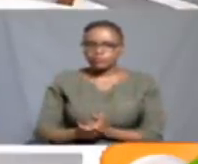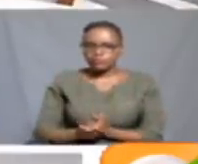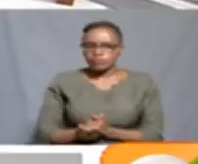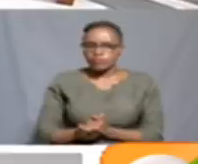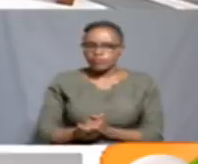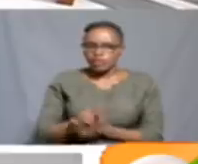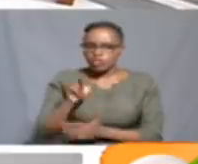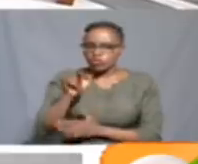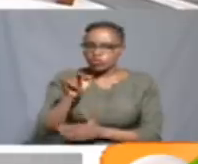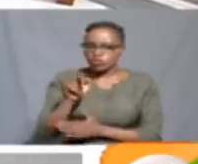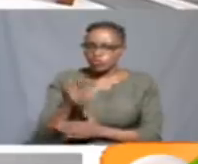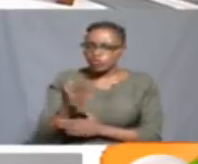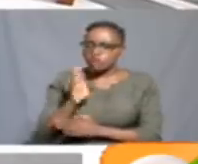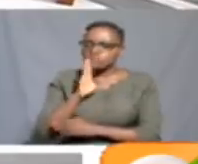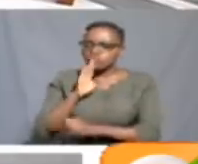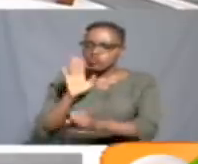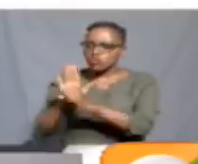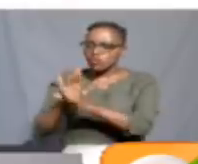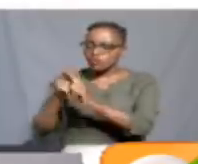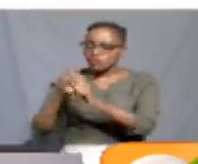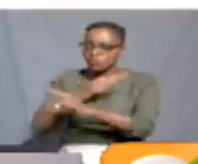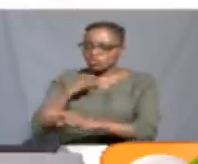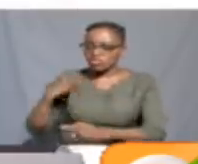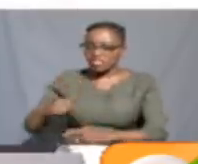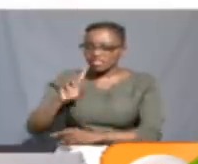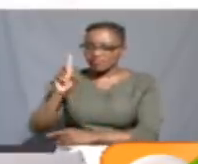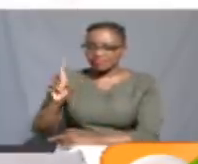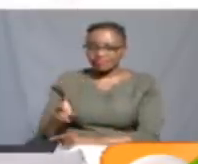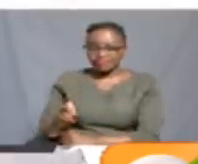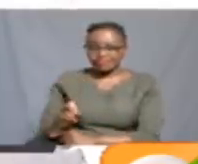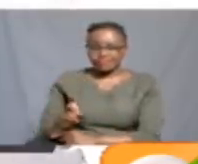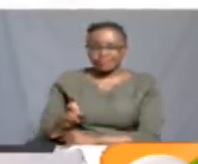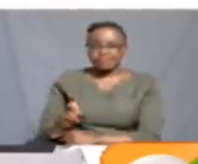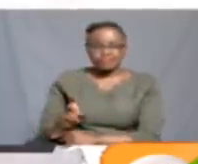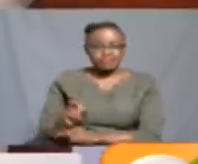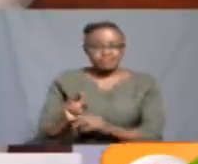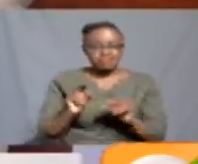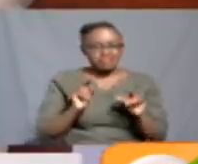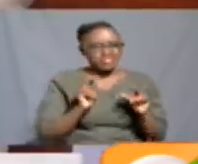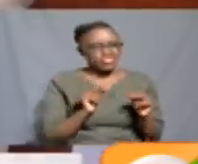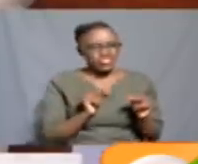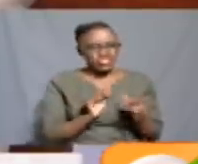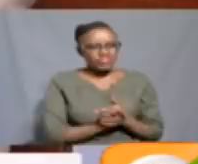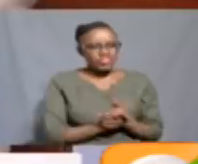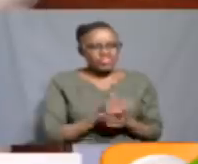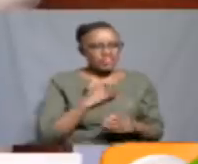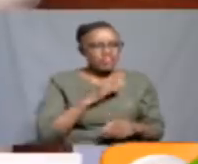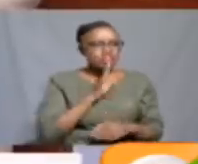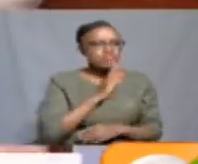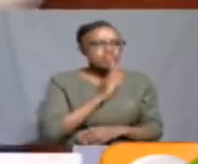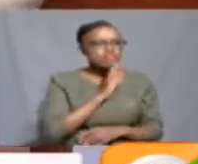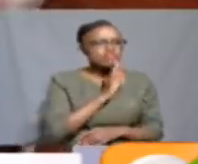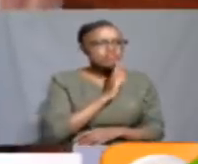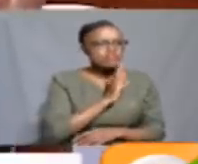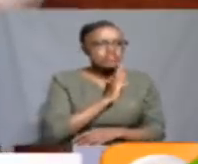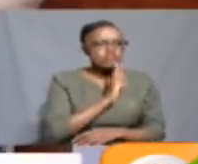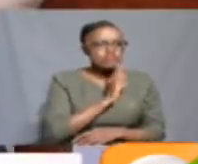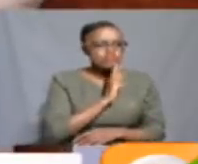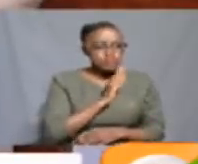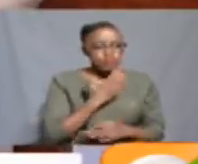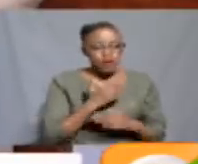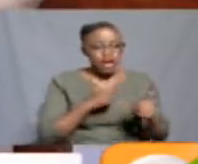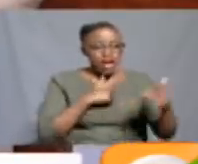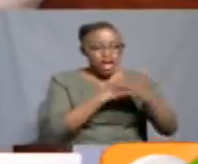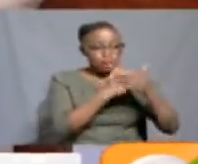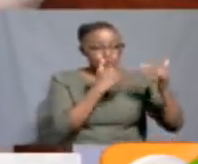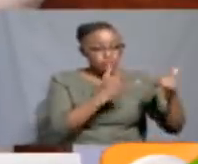are we borrowing too much from China? Well, there's no question of borrowing. We've borrowed already so far. So